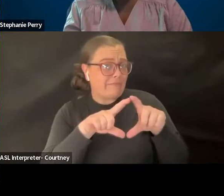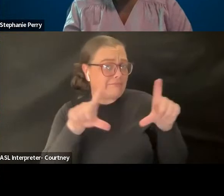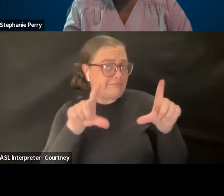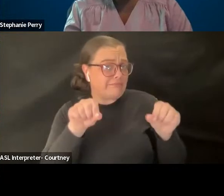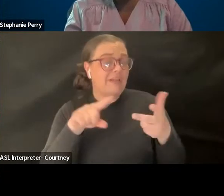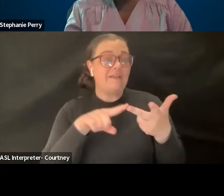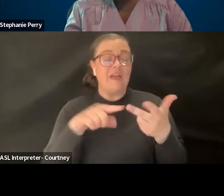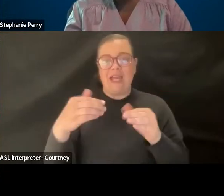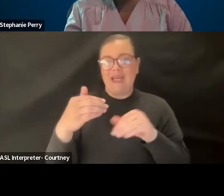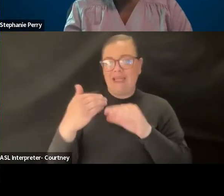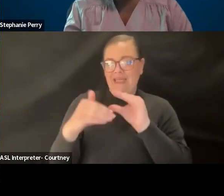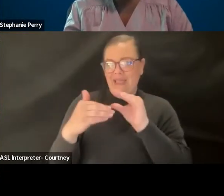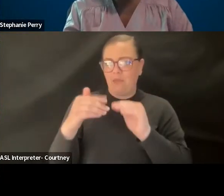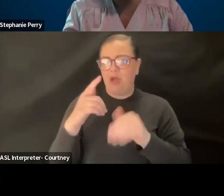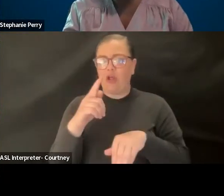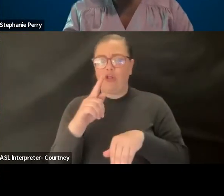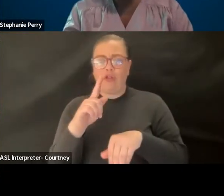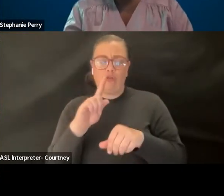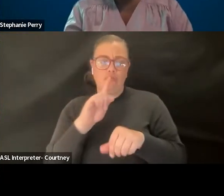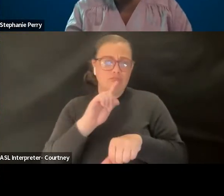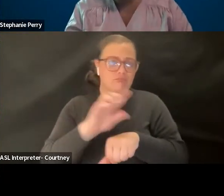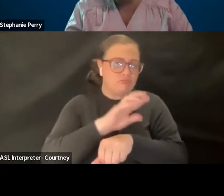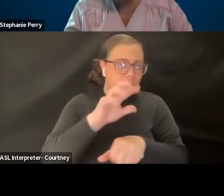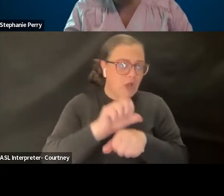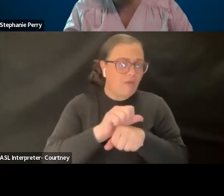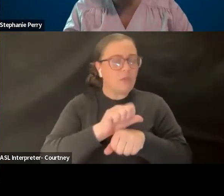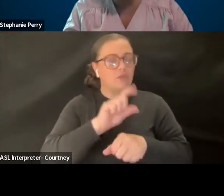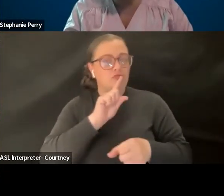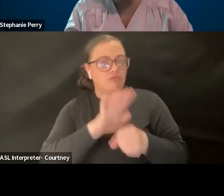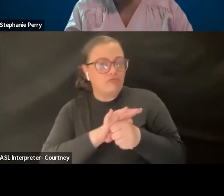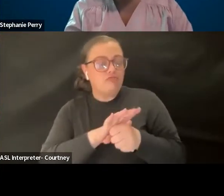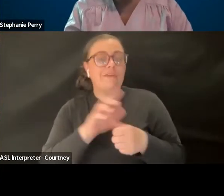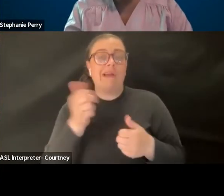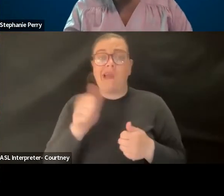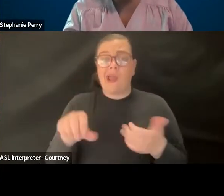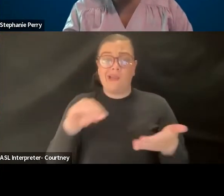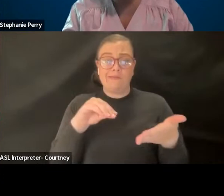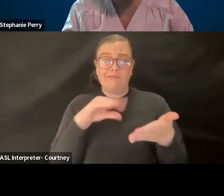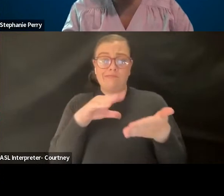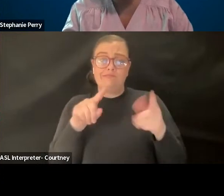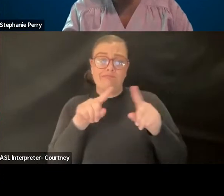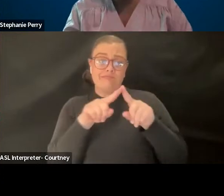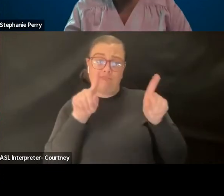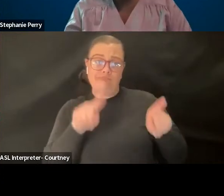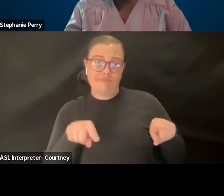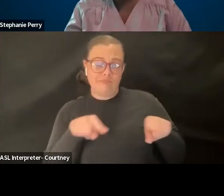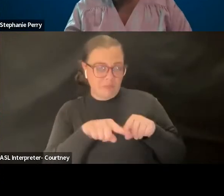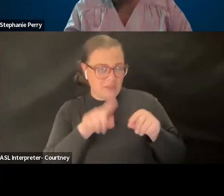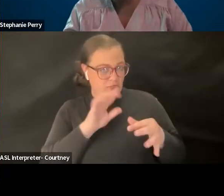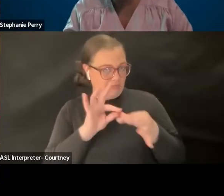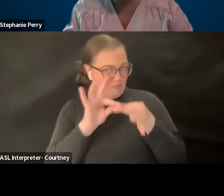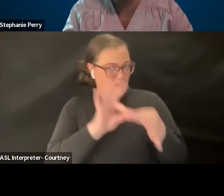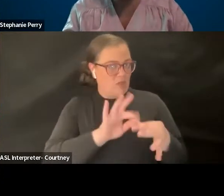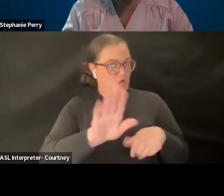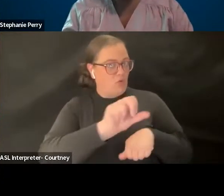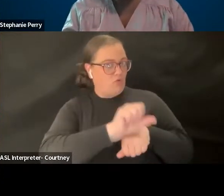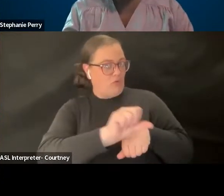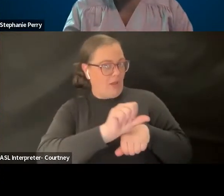any screenshots of any information that, again, is particular to the employment that you've been booked